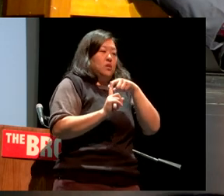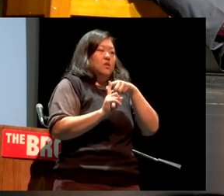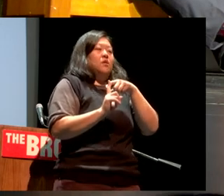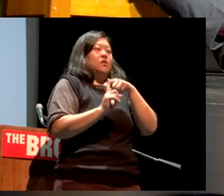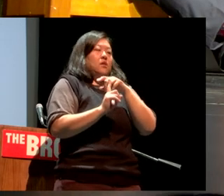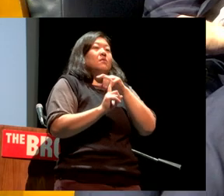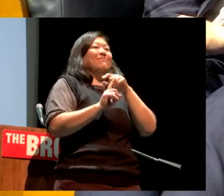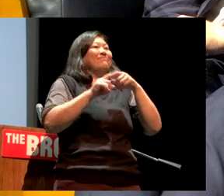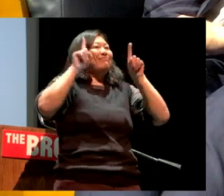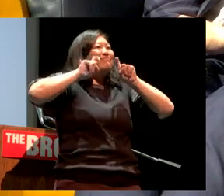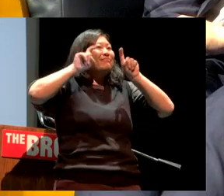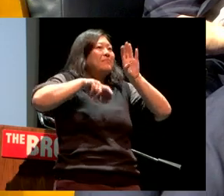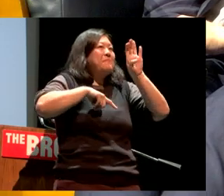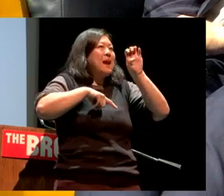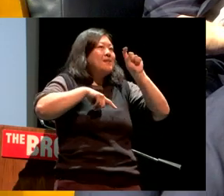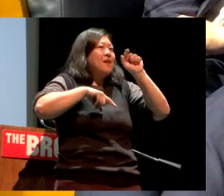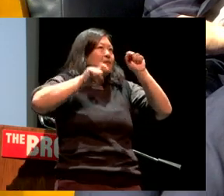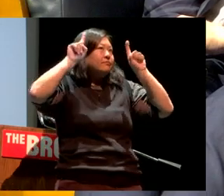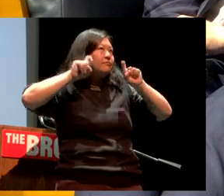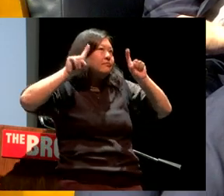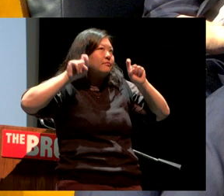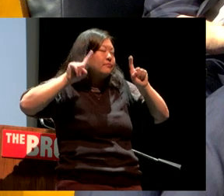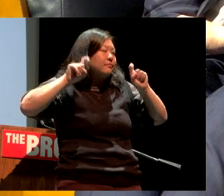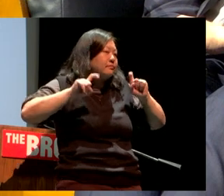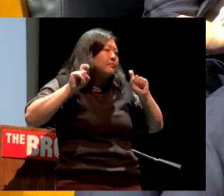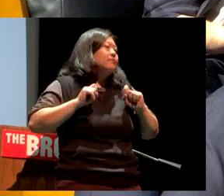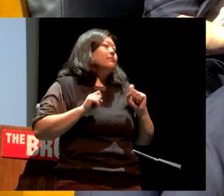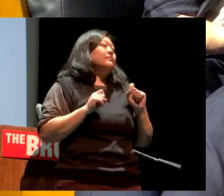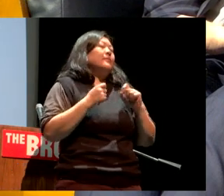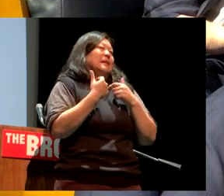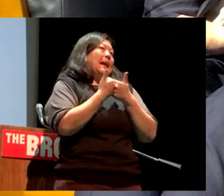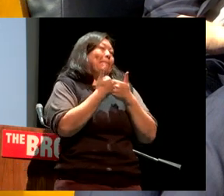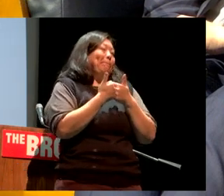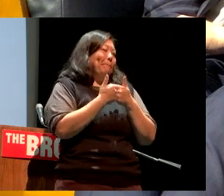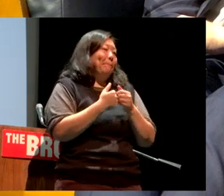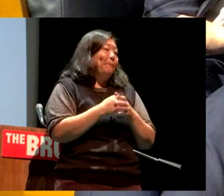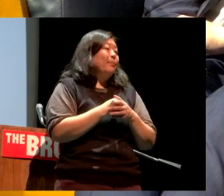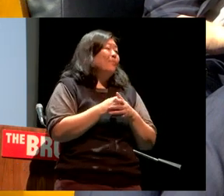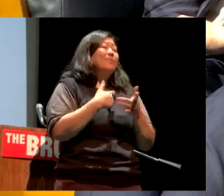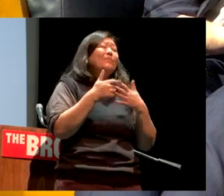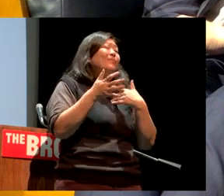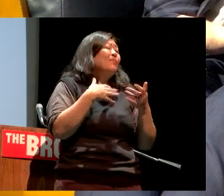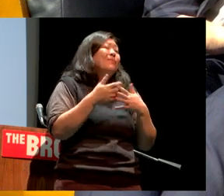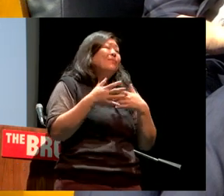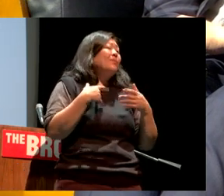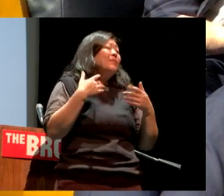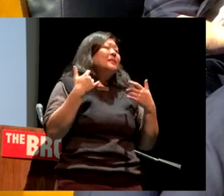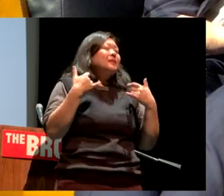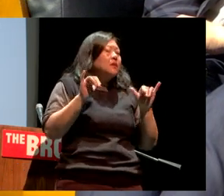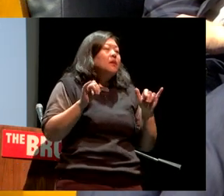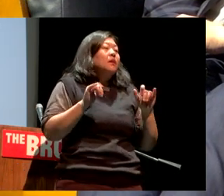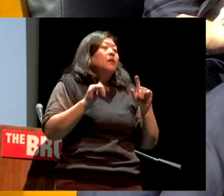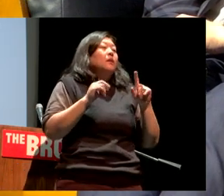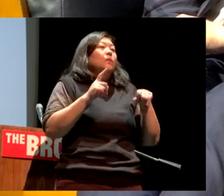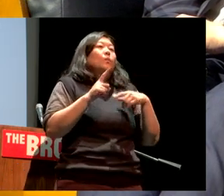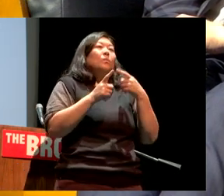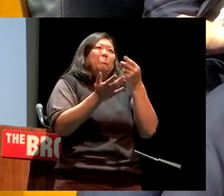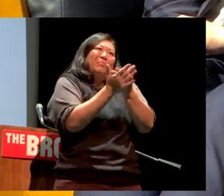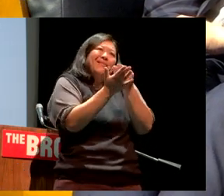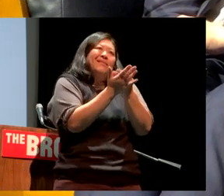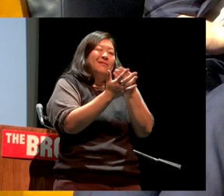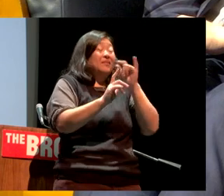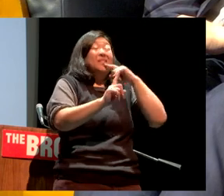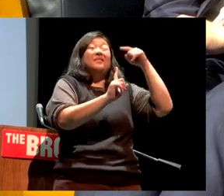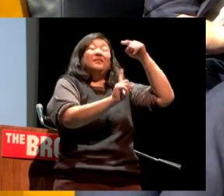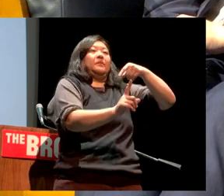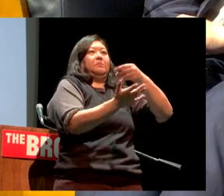studios to actually fund their game without even needing any VCs or external investment. But the big risk is that the moment they